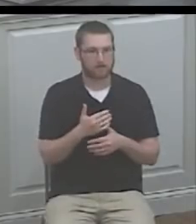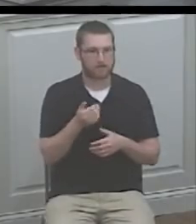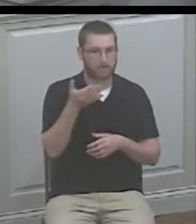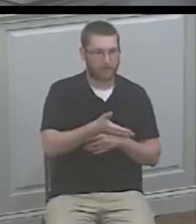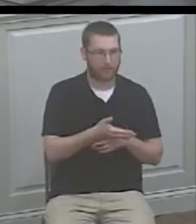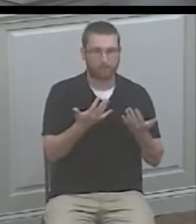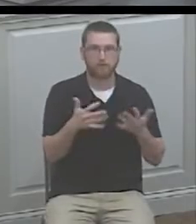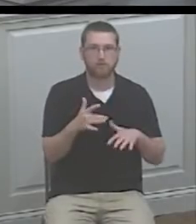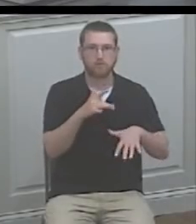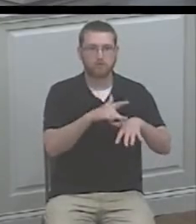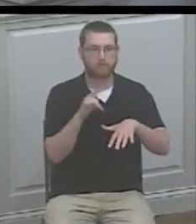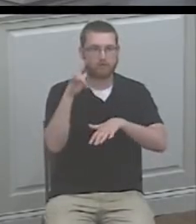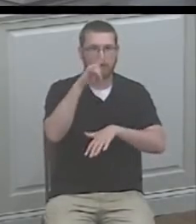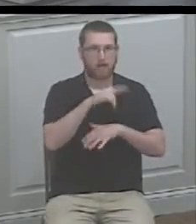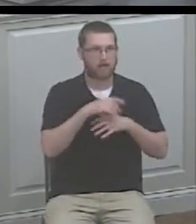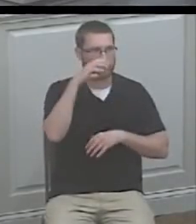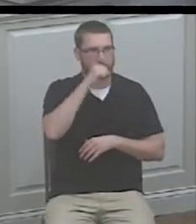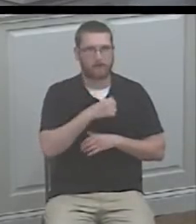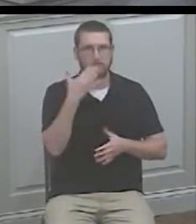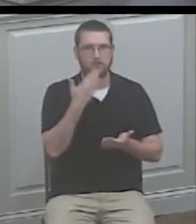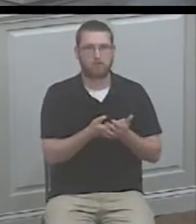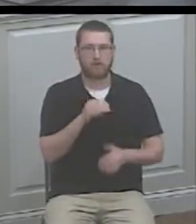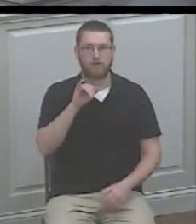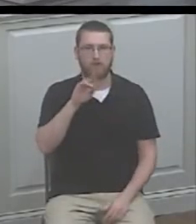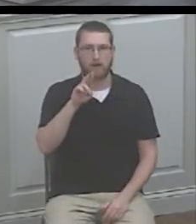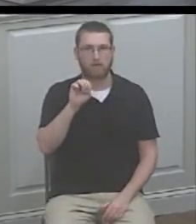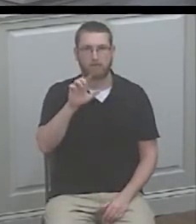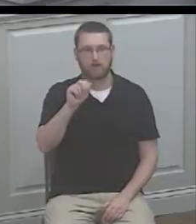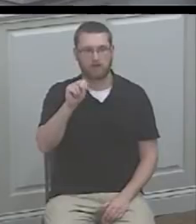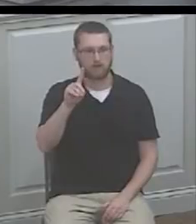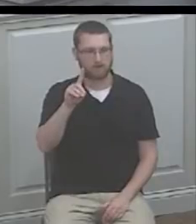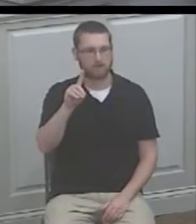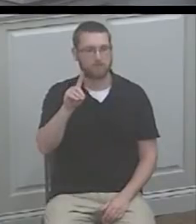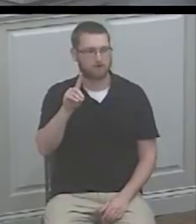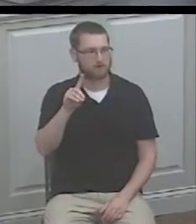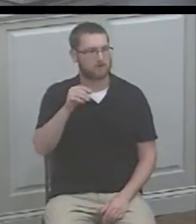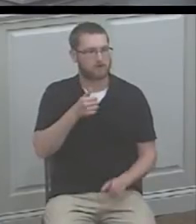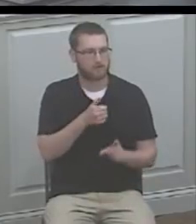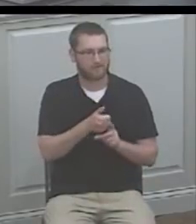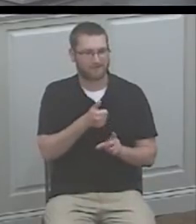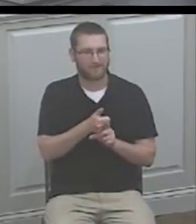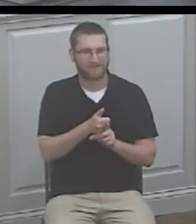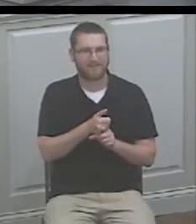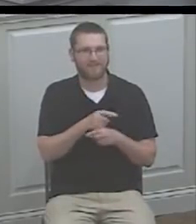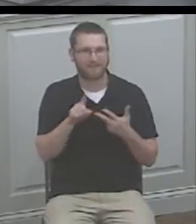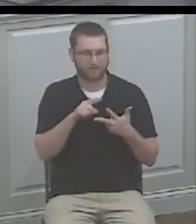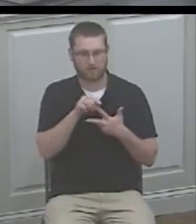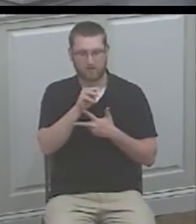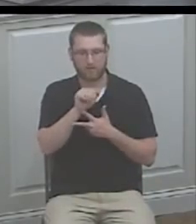he's there. He's having a big time in Ireland. is him and Mary Jo